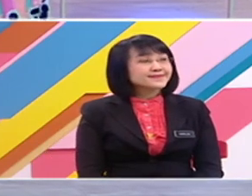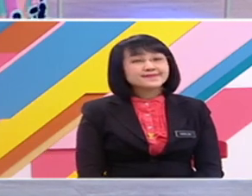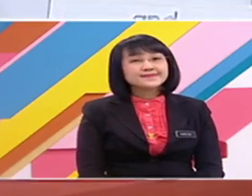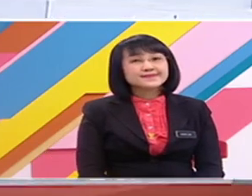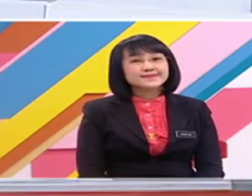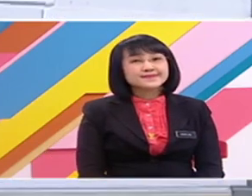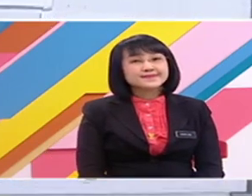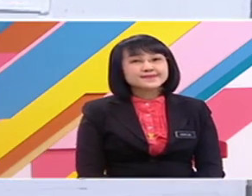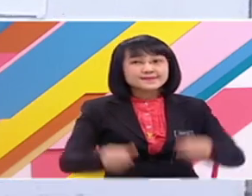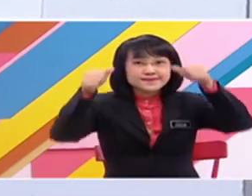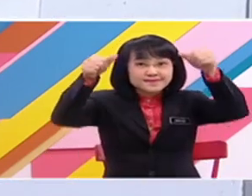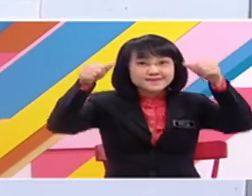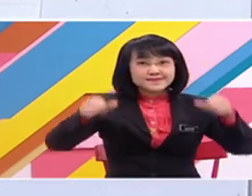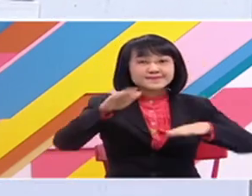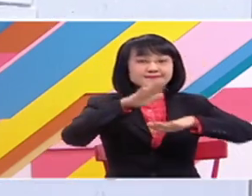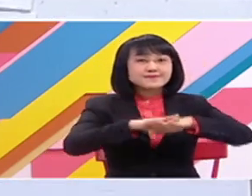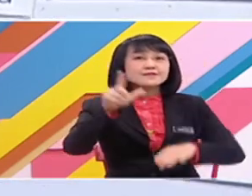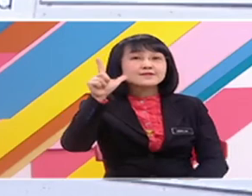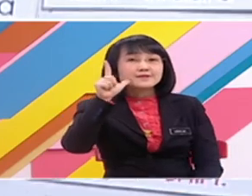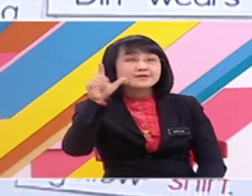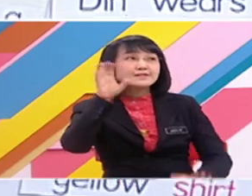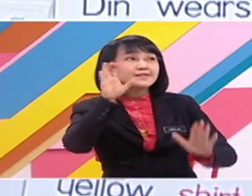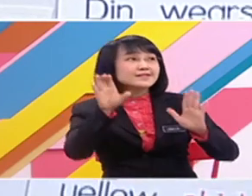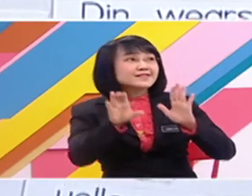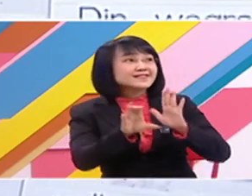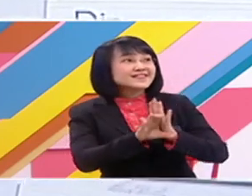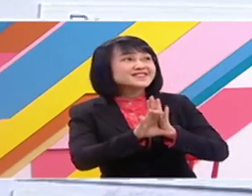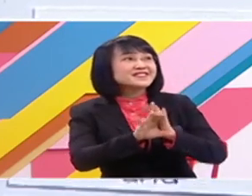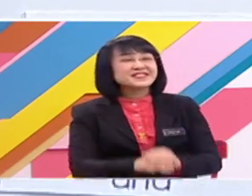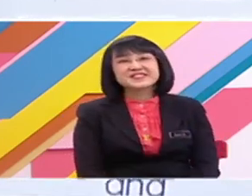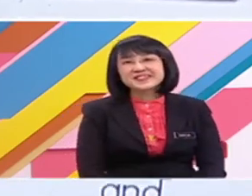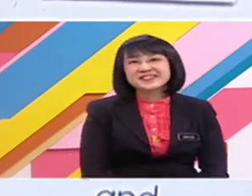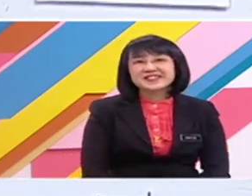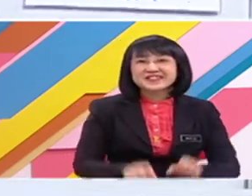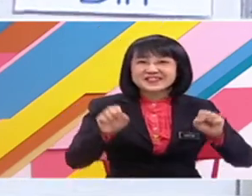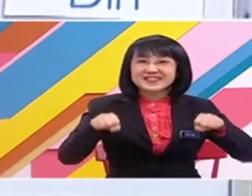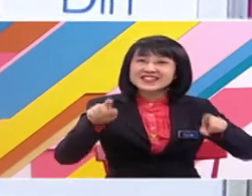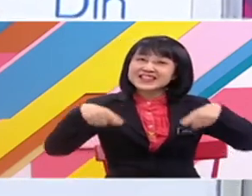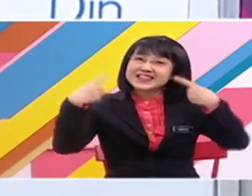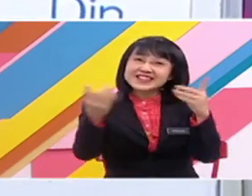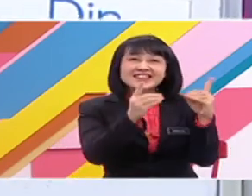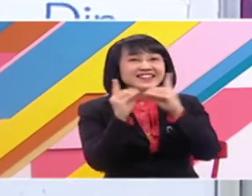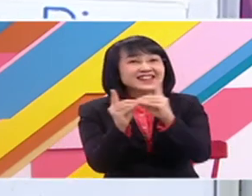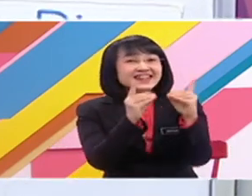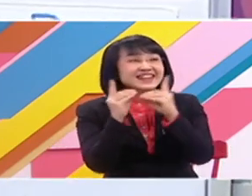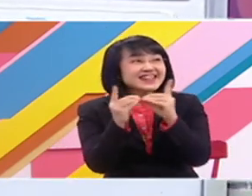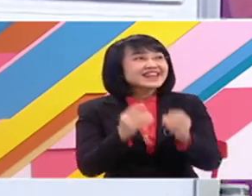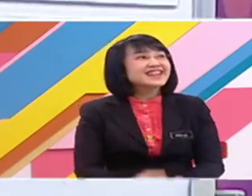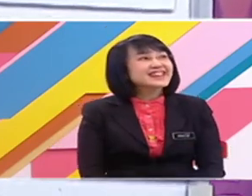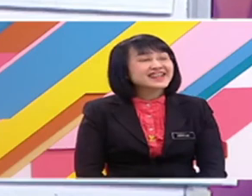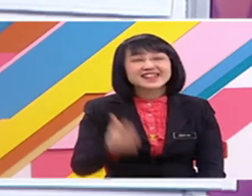on Laila's picture. And now she can go on a date, teacher. Oh, it's nice.